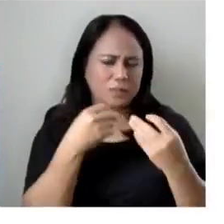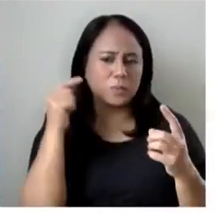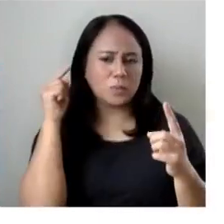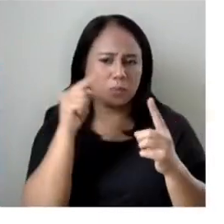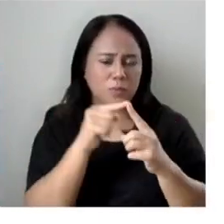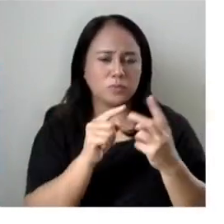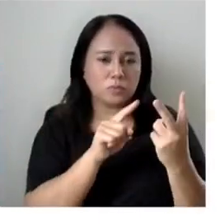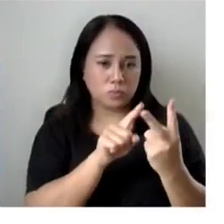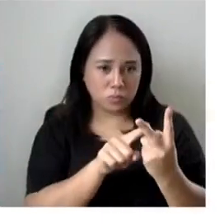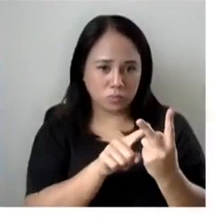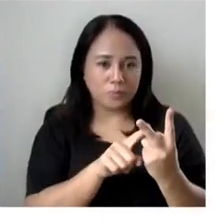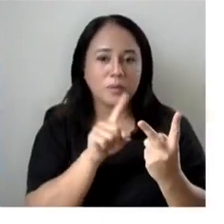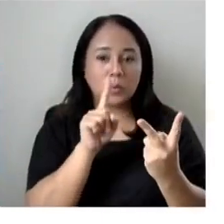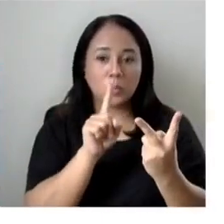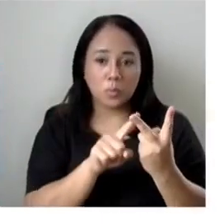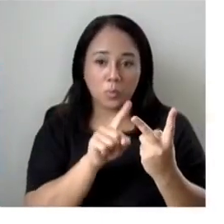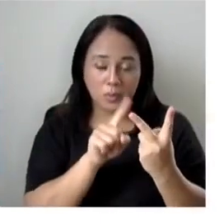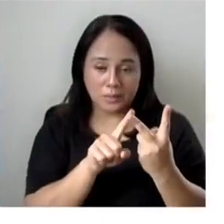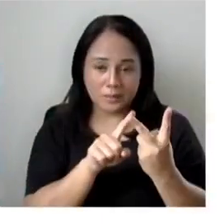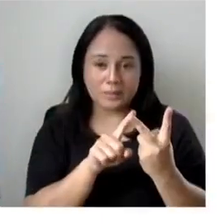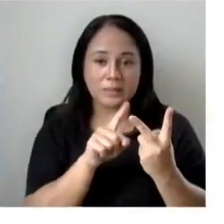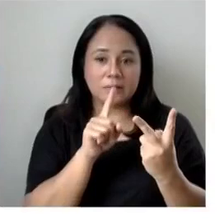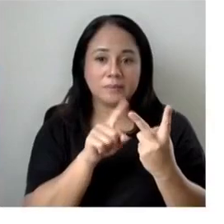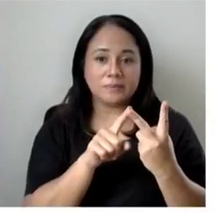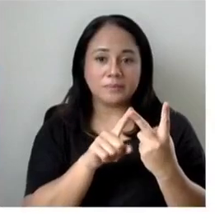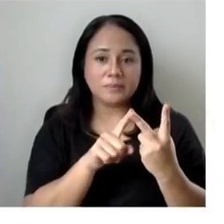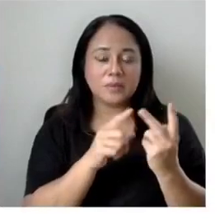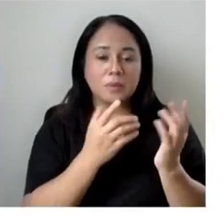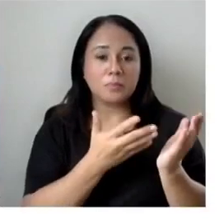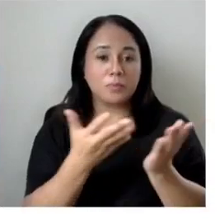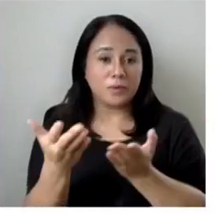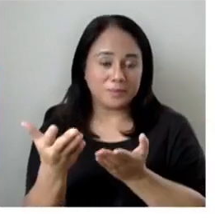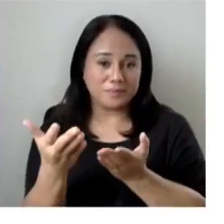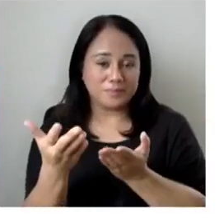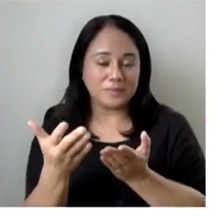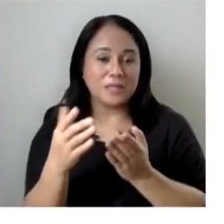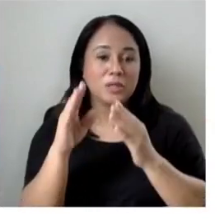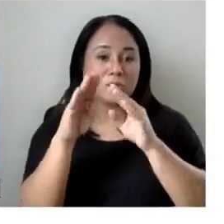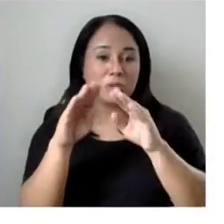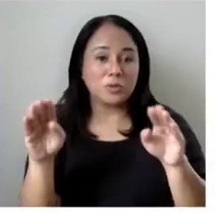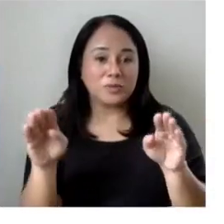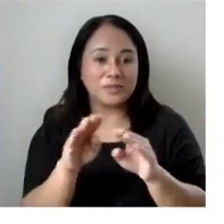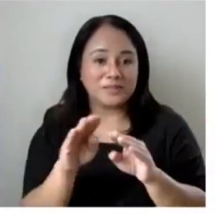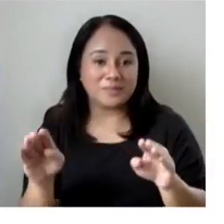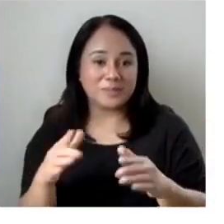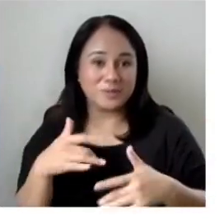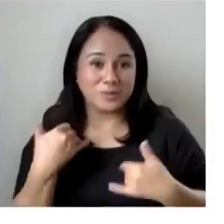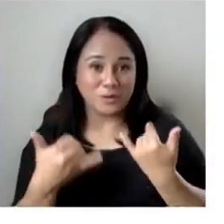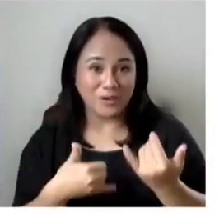things. Number one is to bring Christmas cheer. No, and as I said already,